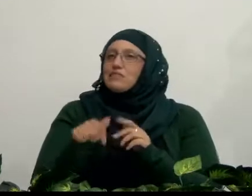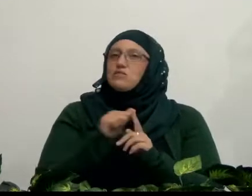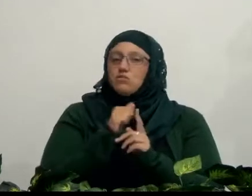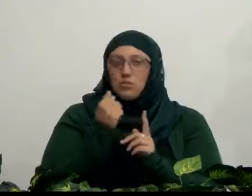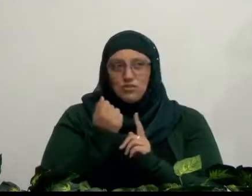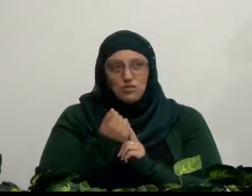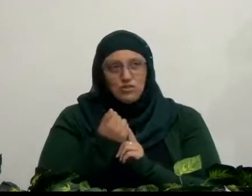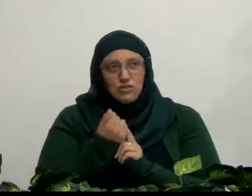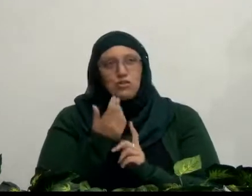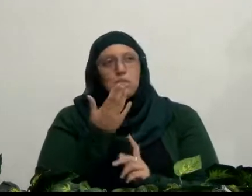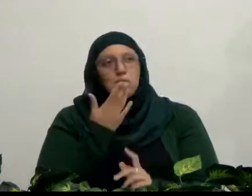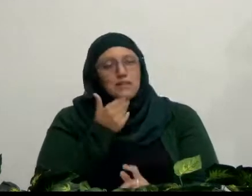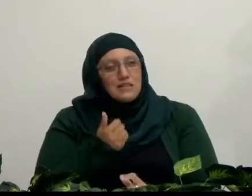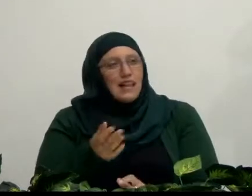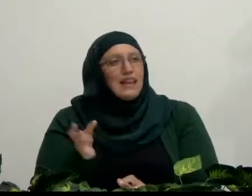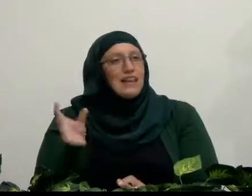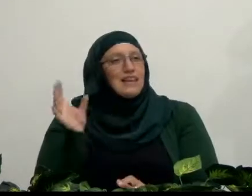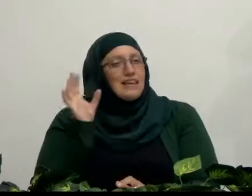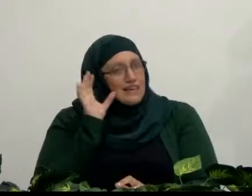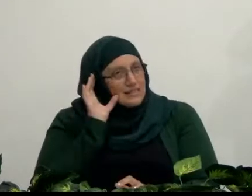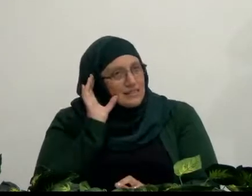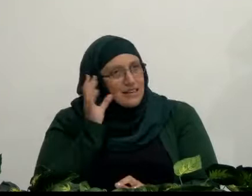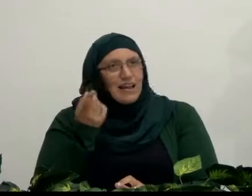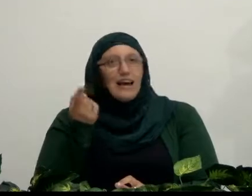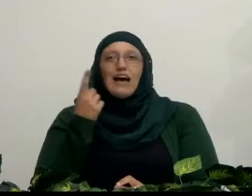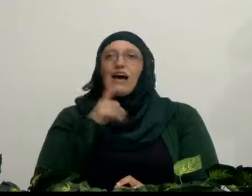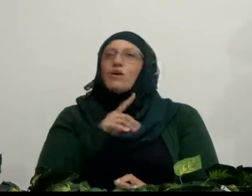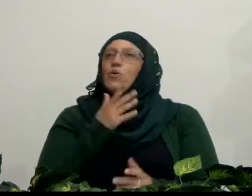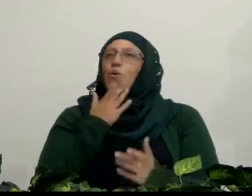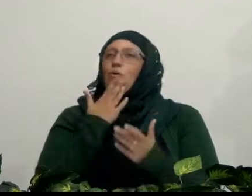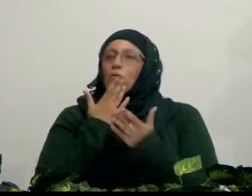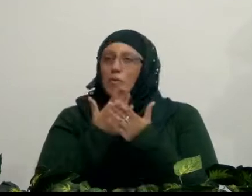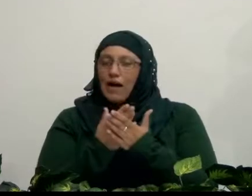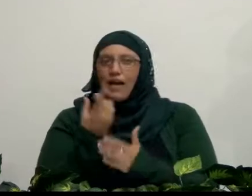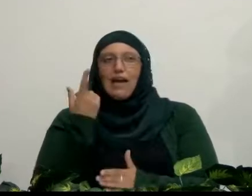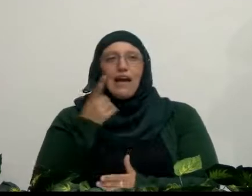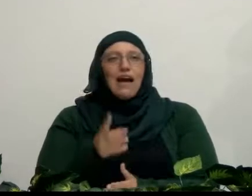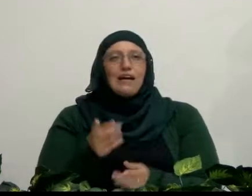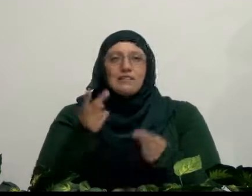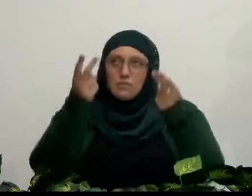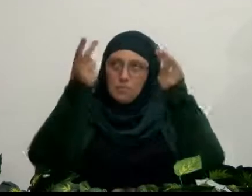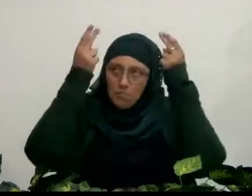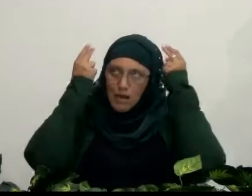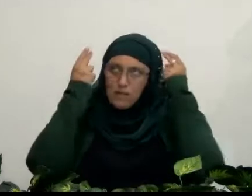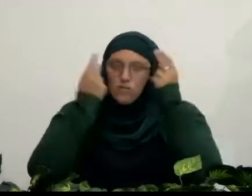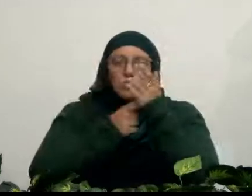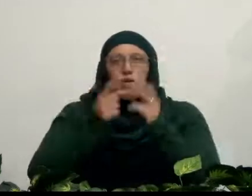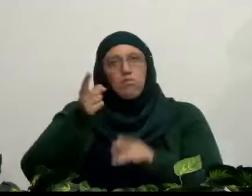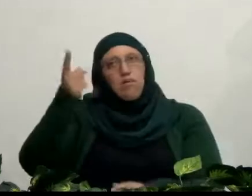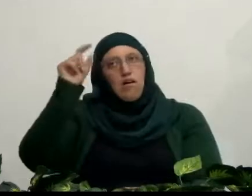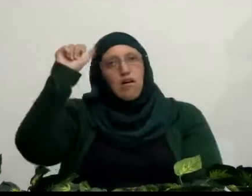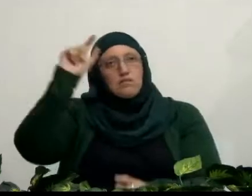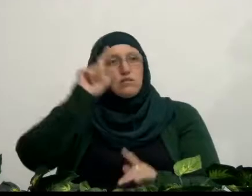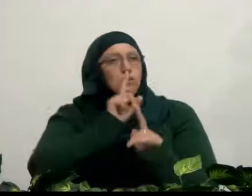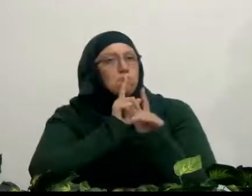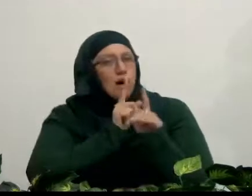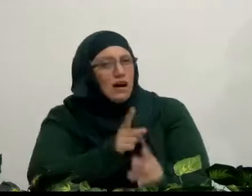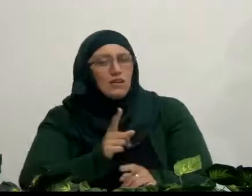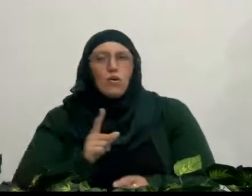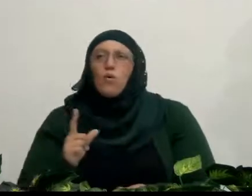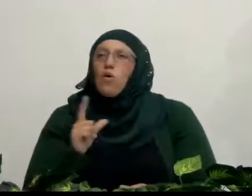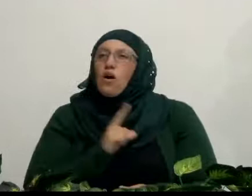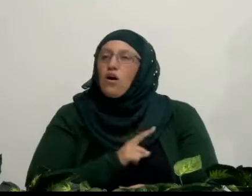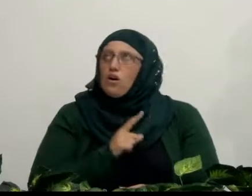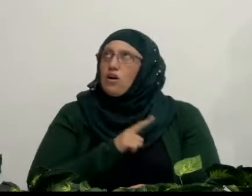situation. So listen and obey and submit to the command of Allah, your Lord. For Allah,